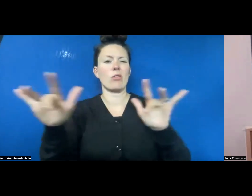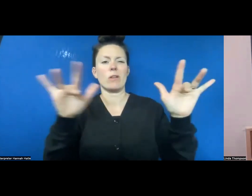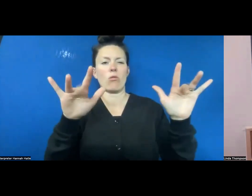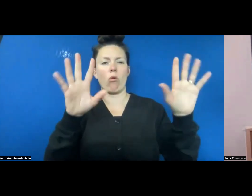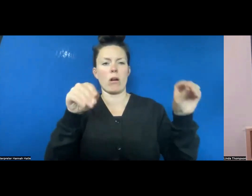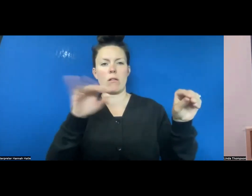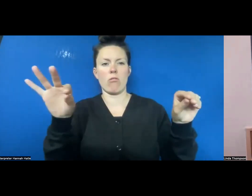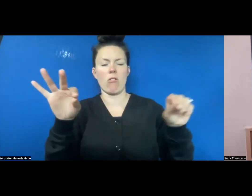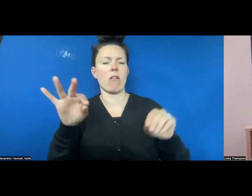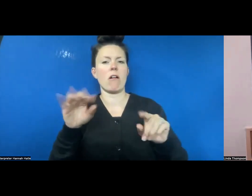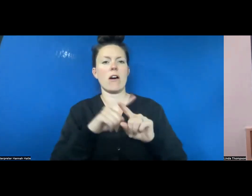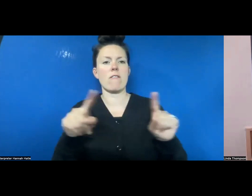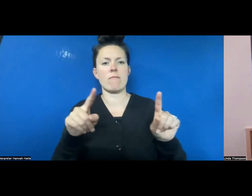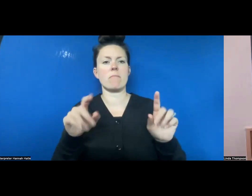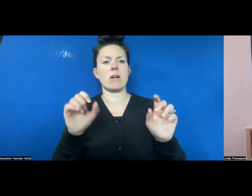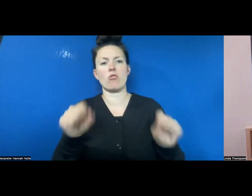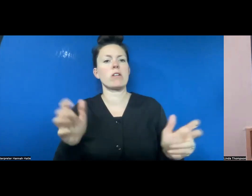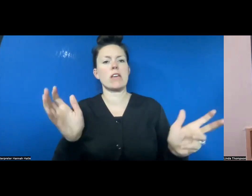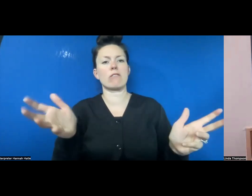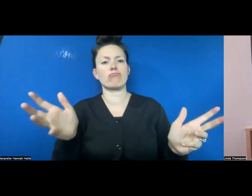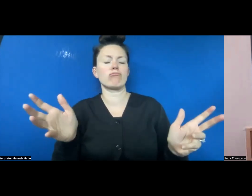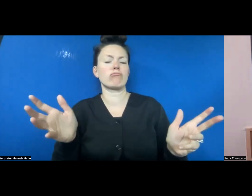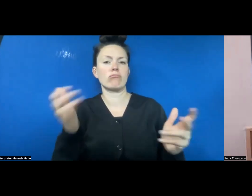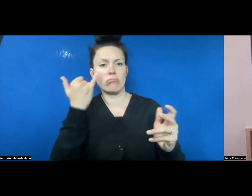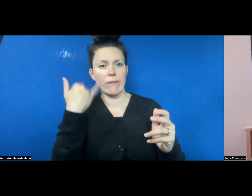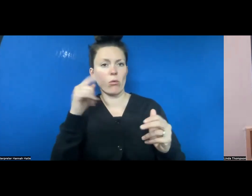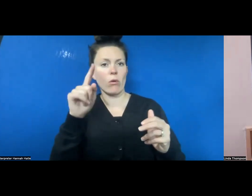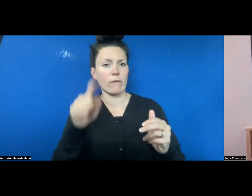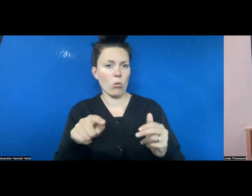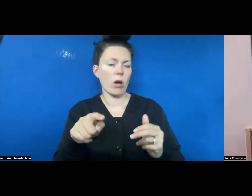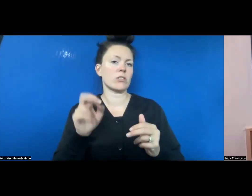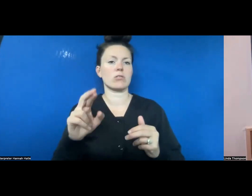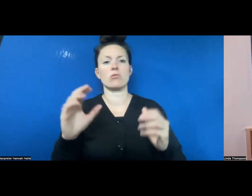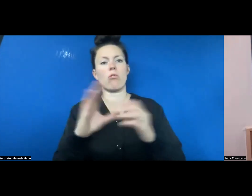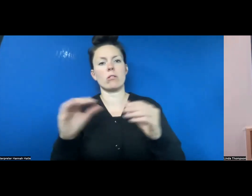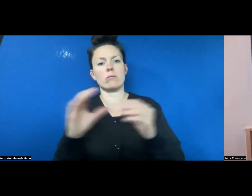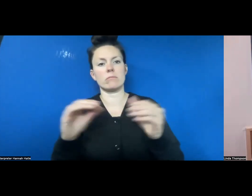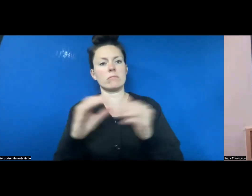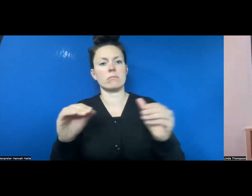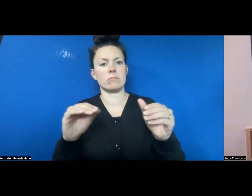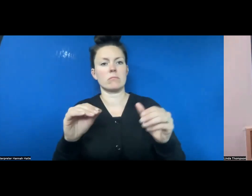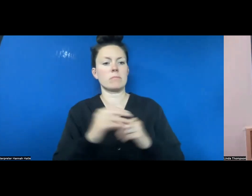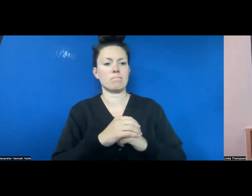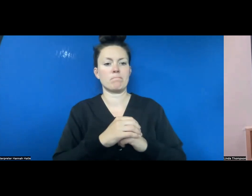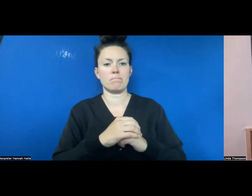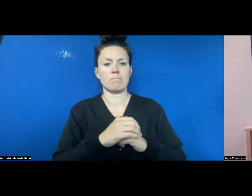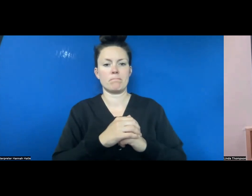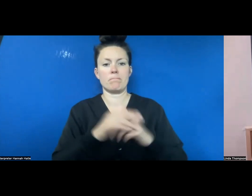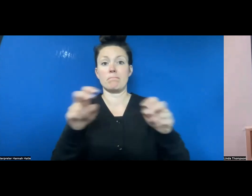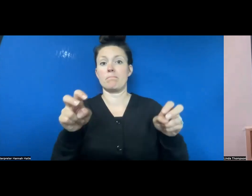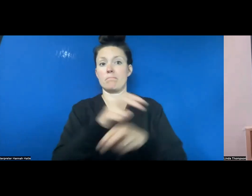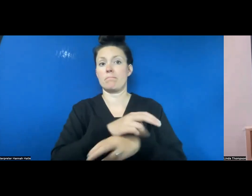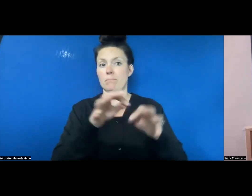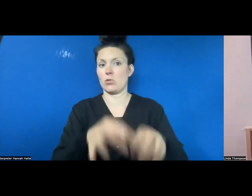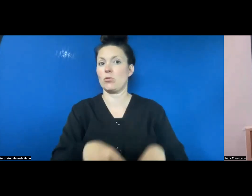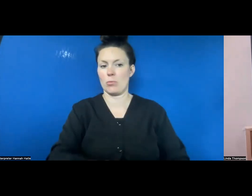we'll, you know, have a debrief if there's some questions that people wanted to ask, you know, not on the recording. So Ashley added